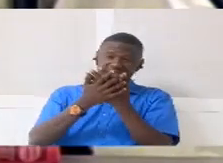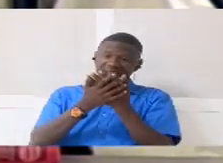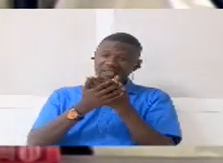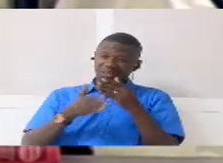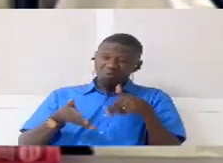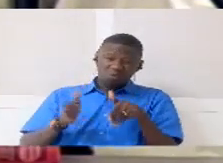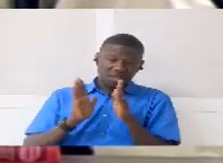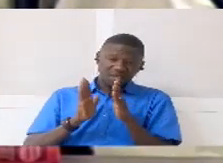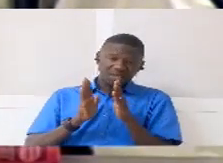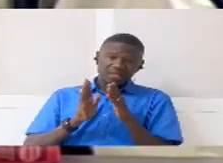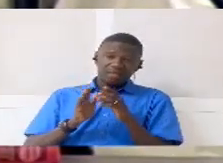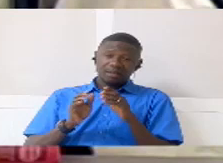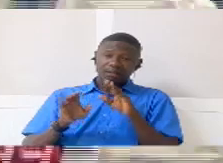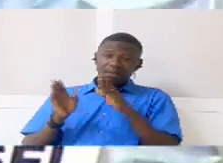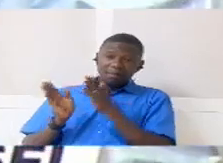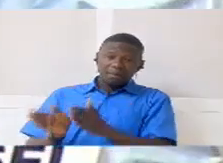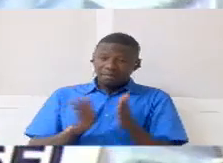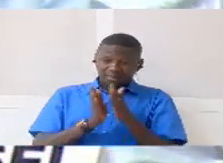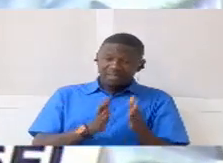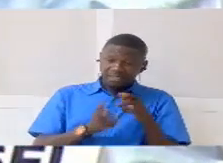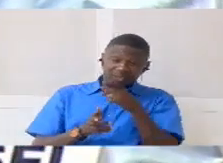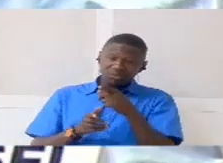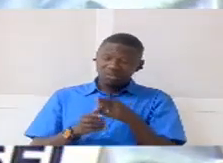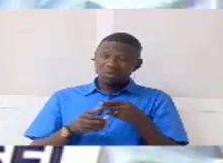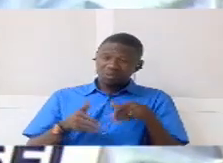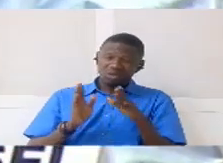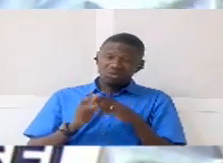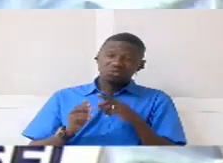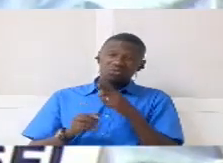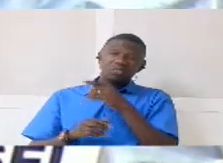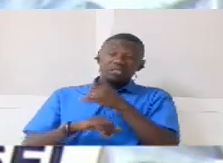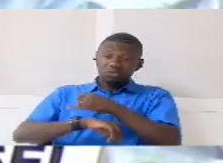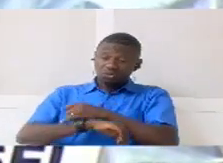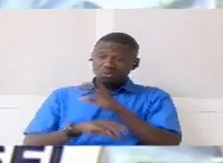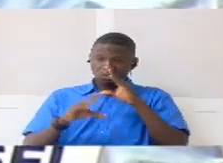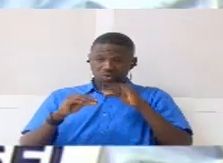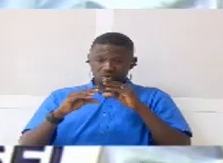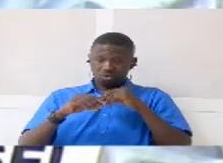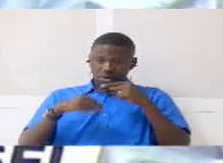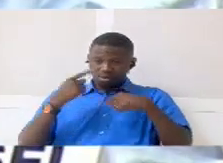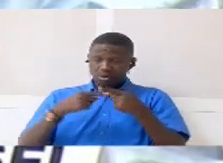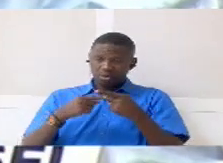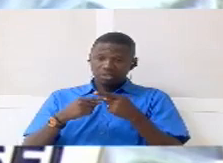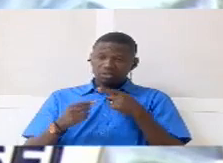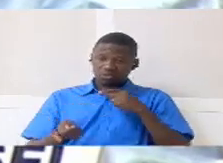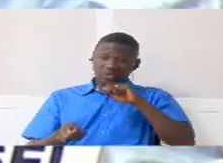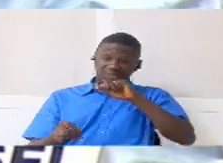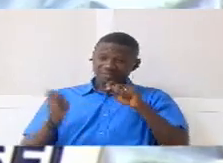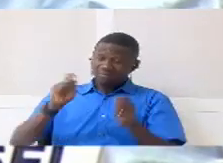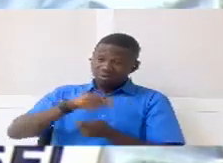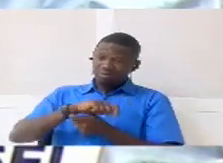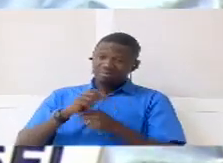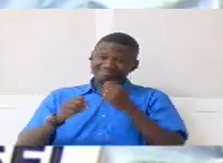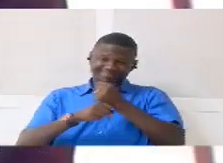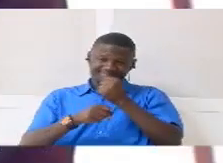to produce those results we talked about? Reform and rehabilitation. Amunta, kwa wicheo mamfote nkabo January